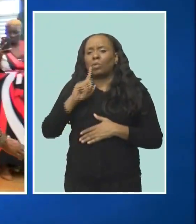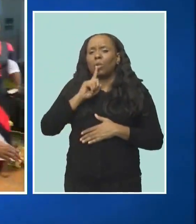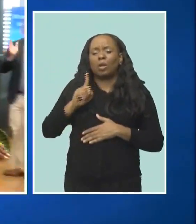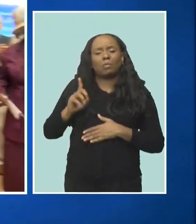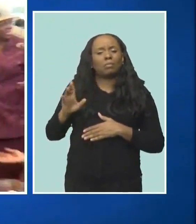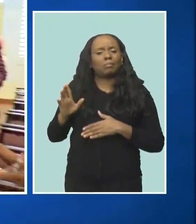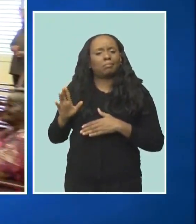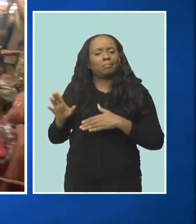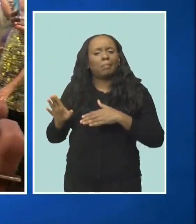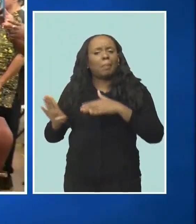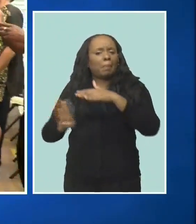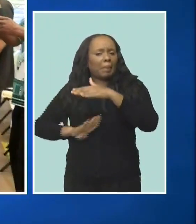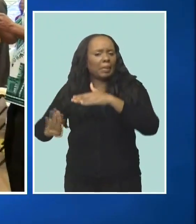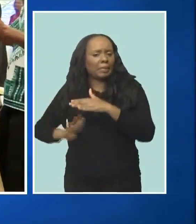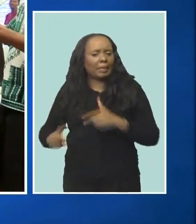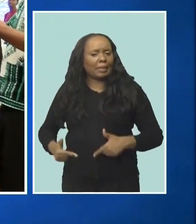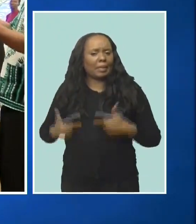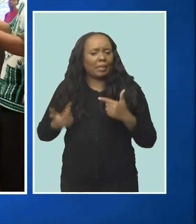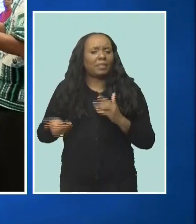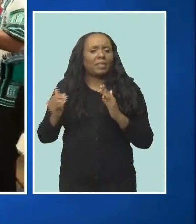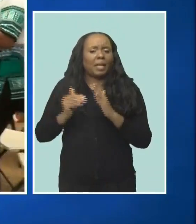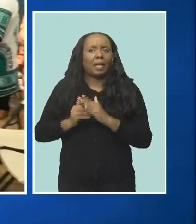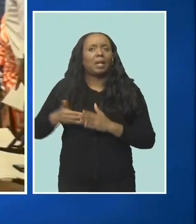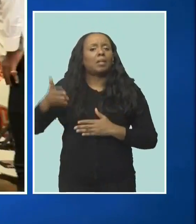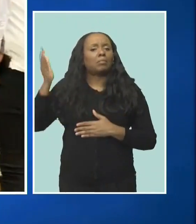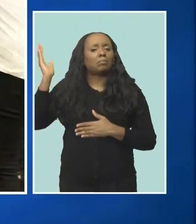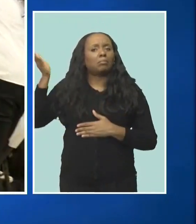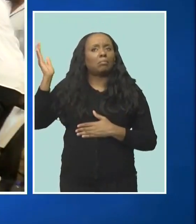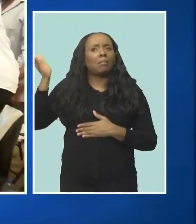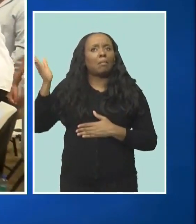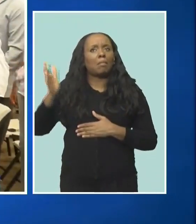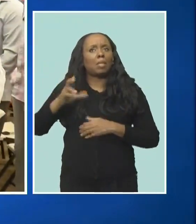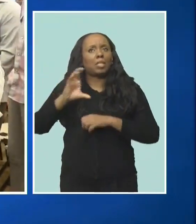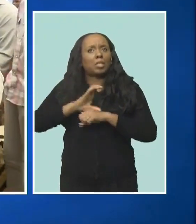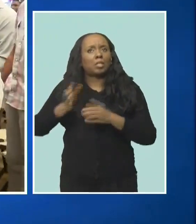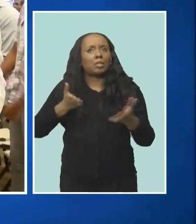multi-faith church service and courtyard social at the Lestavon Secondary School.